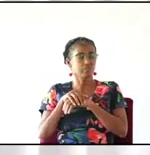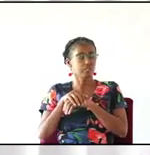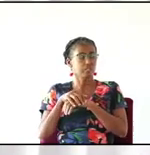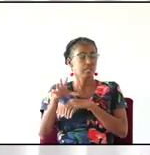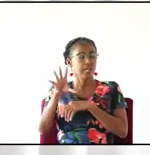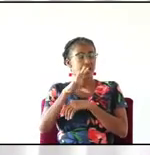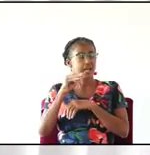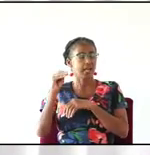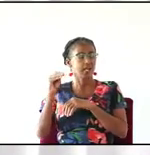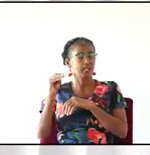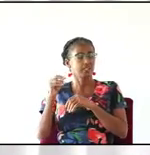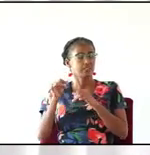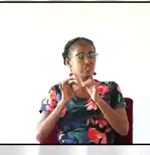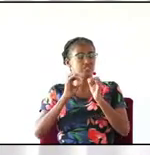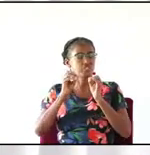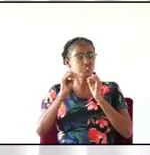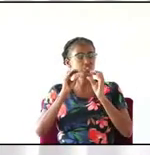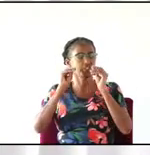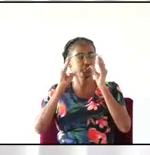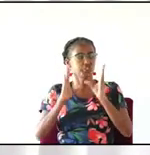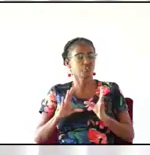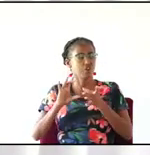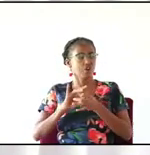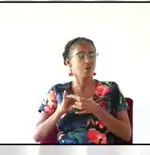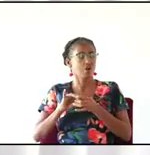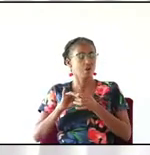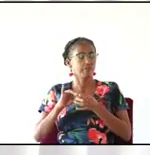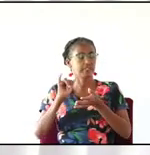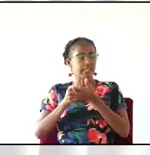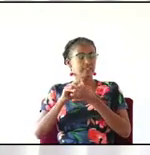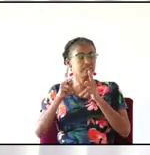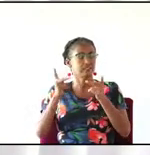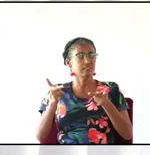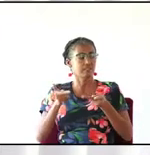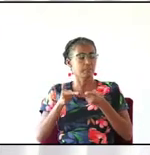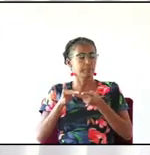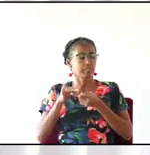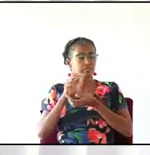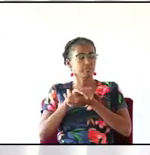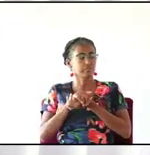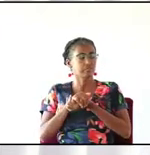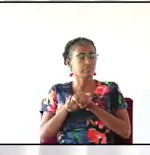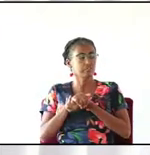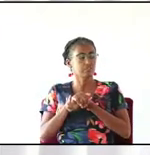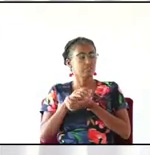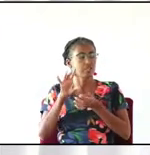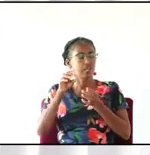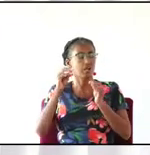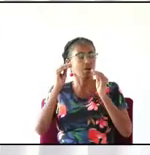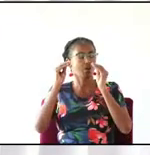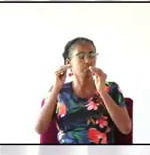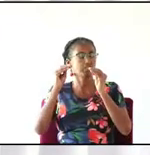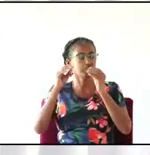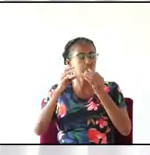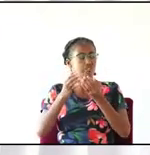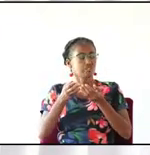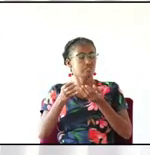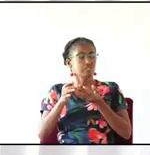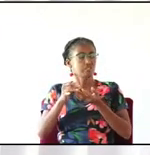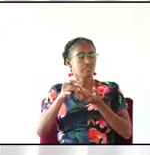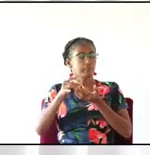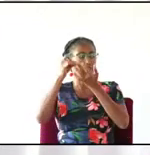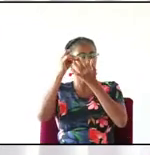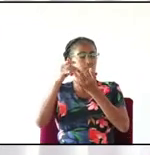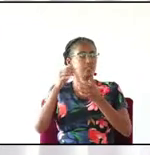Runmars School of Missions, offering training to lay leaders in the church